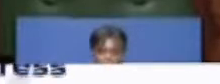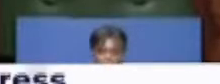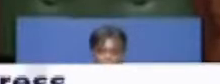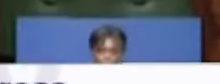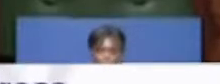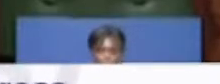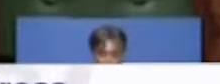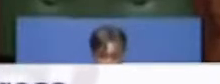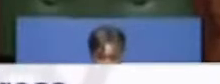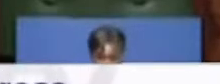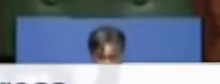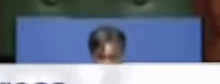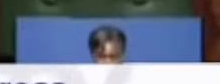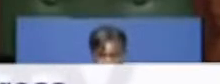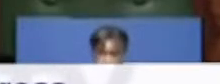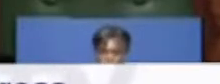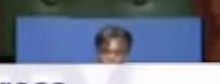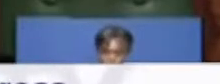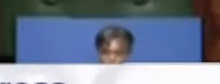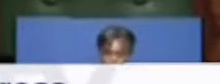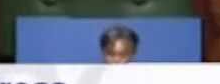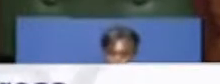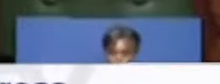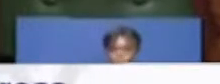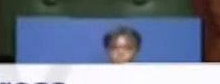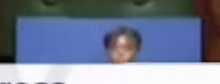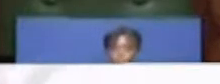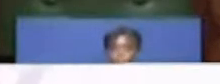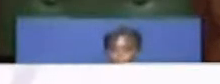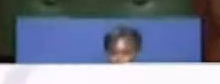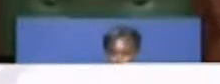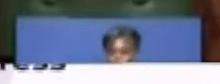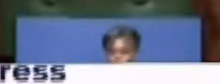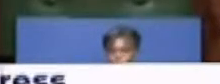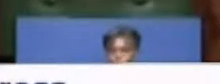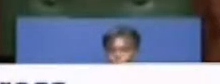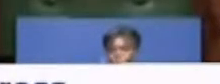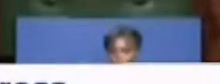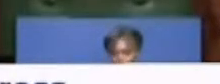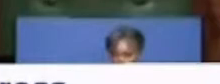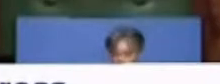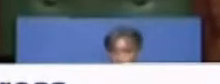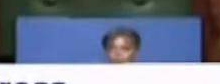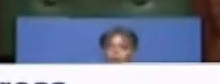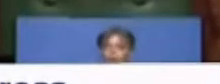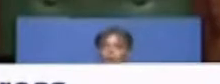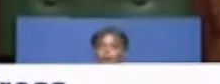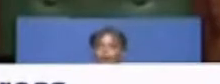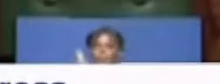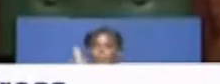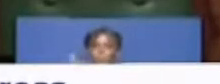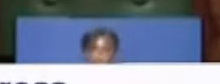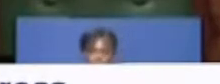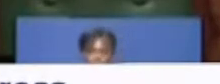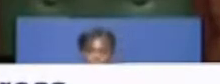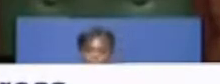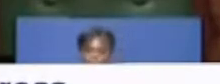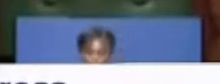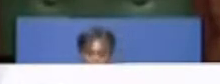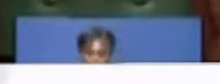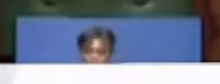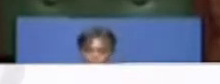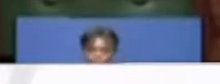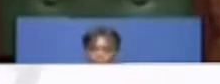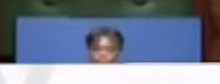1 year, including the Economic Partnership Agreement between the Republic of Kenya and the United Kingdom and Northern